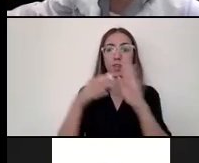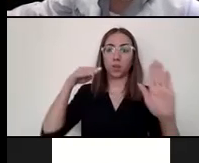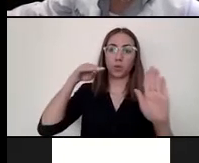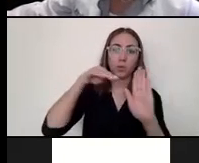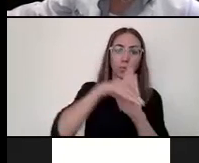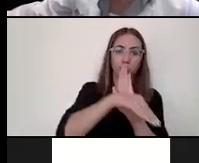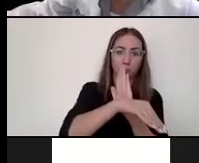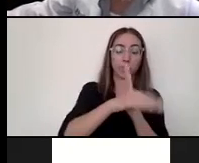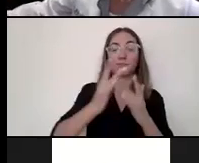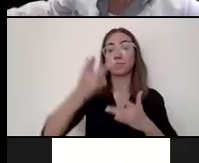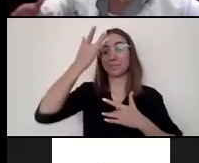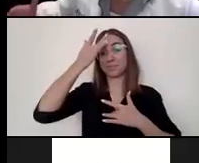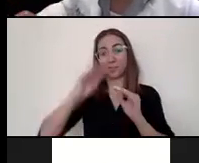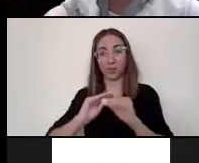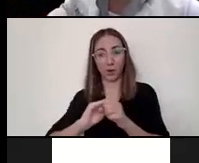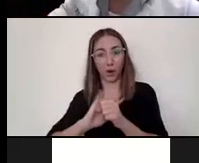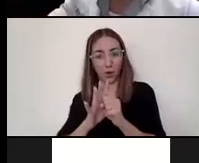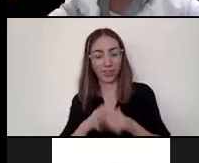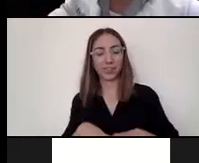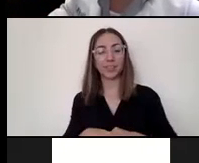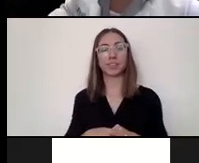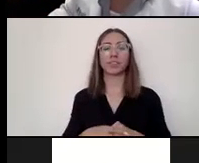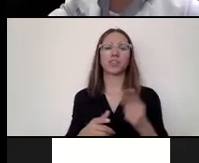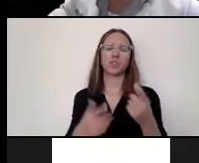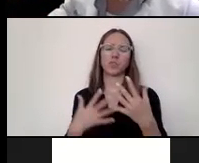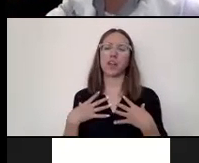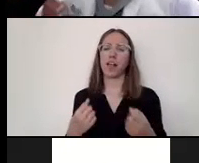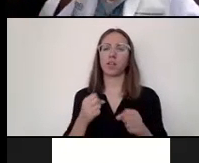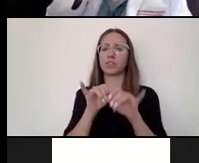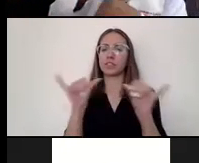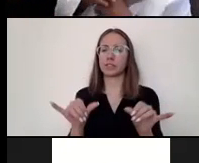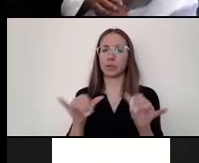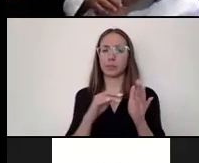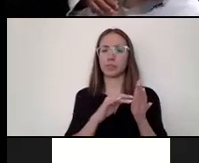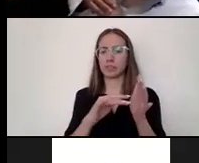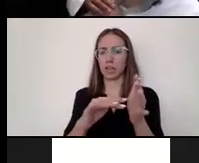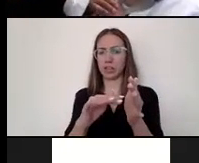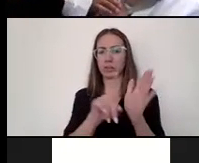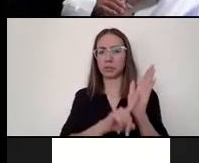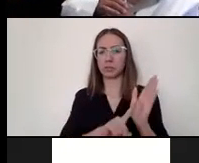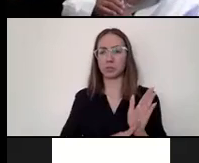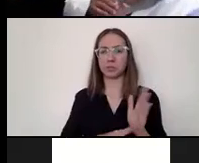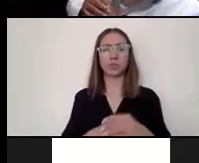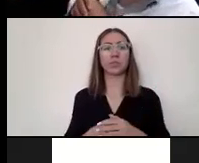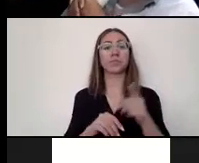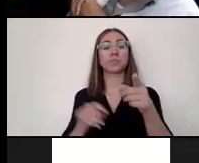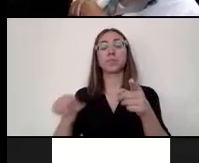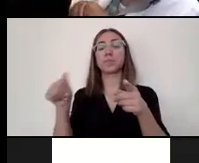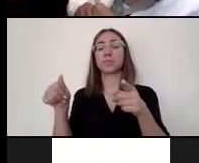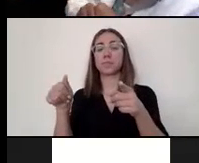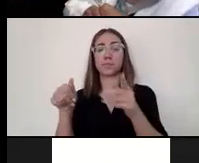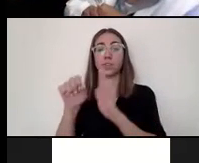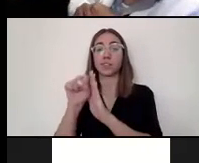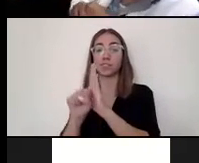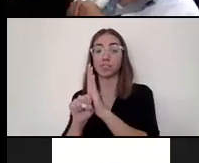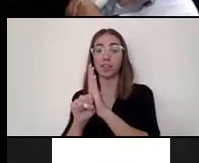cases of COVID at that health system. So this is a health system related study. But then this was another study looking at states with